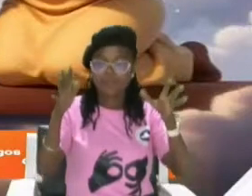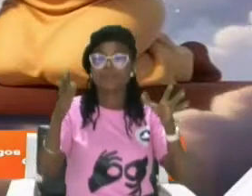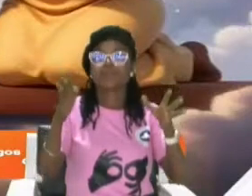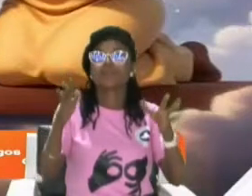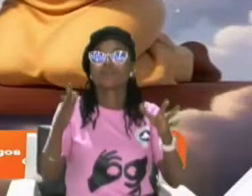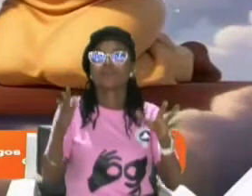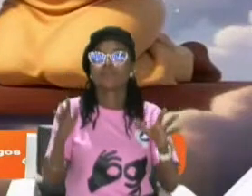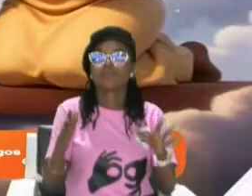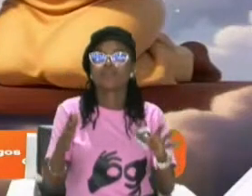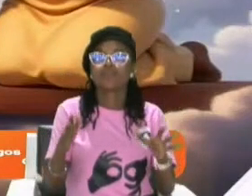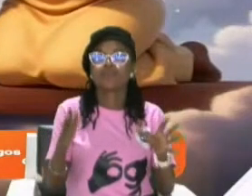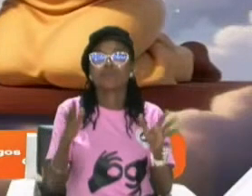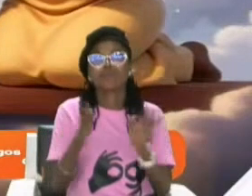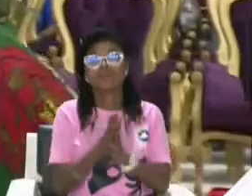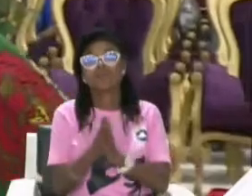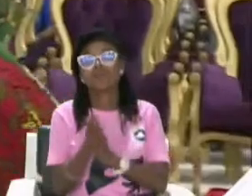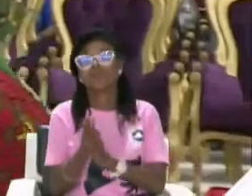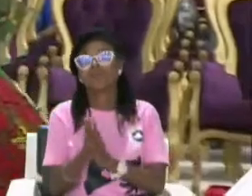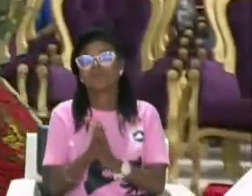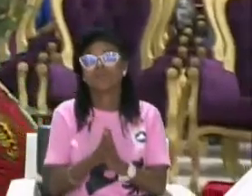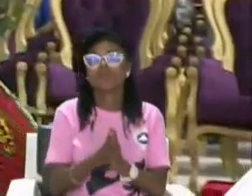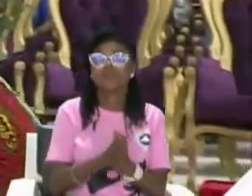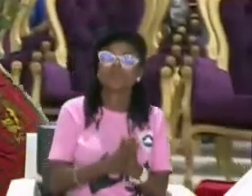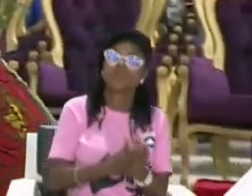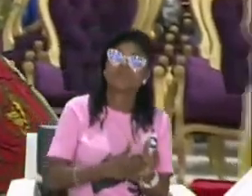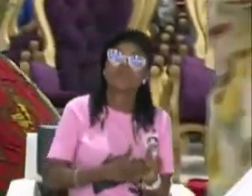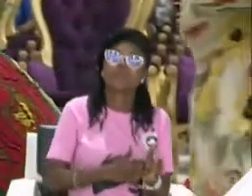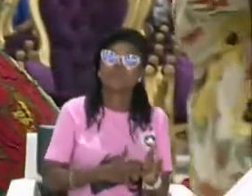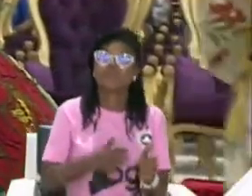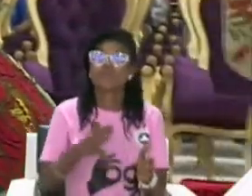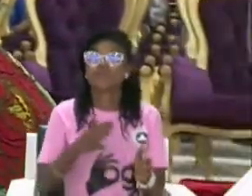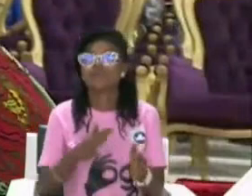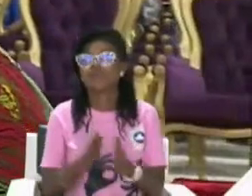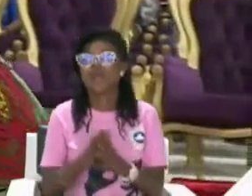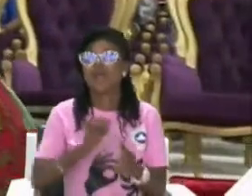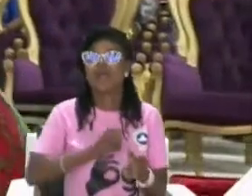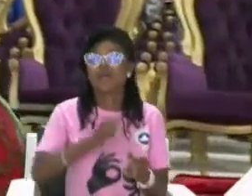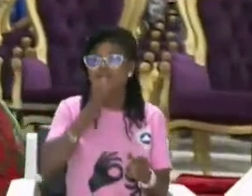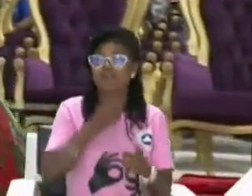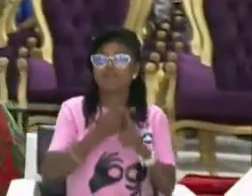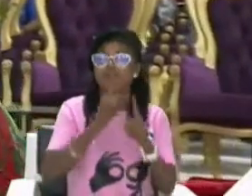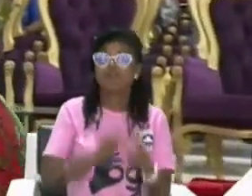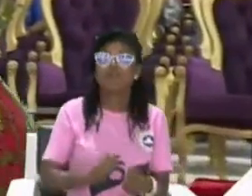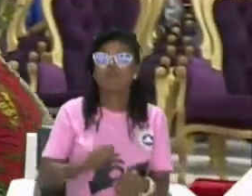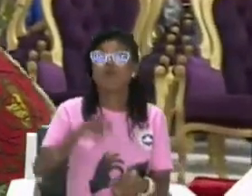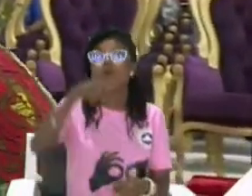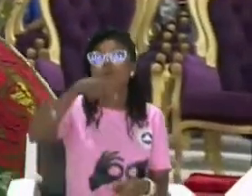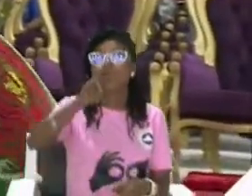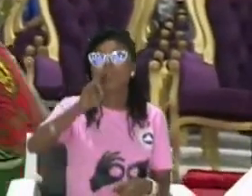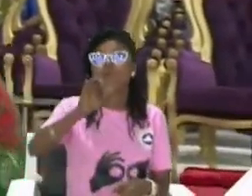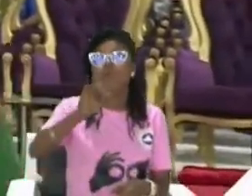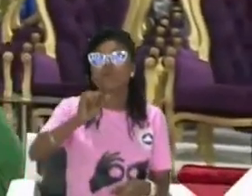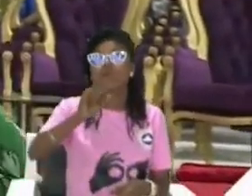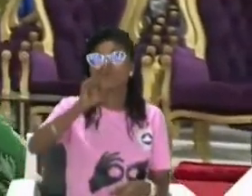My name is Deaconess Olumese Augustina. I'm from Province 21, Mowe area 14.